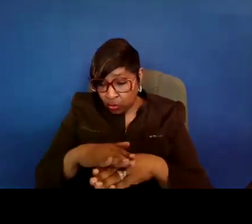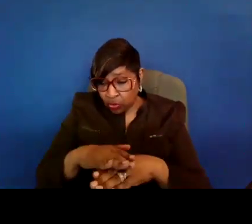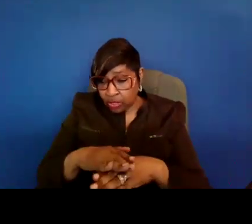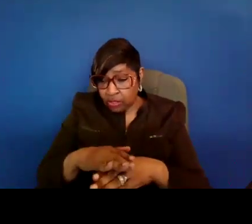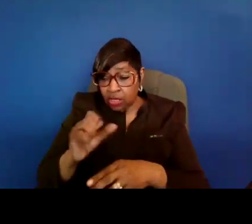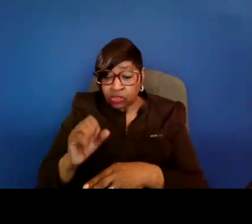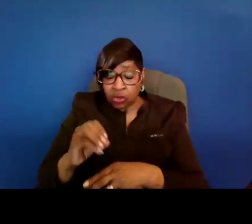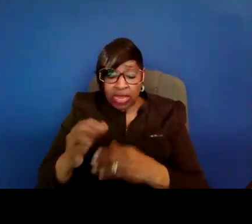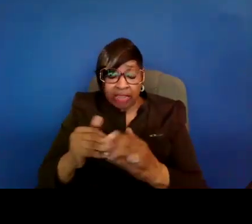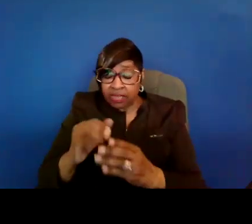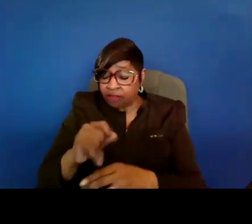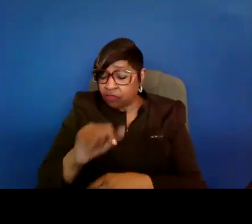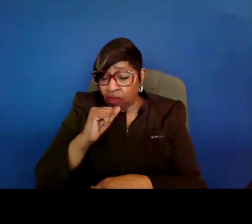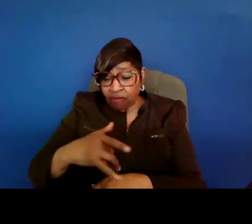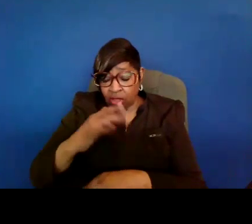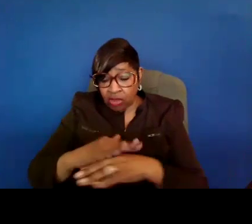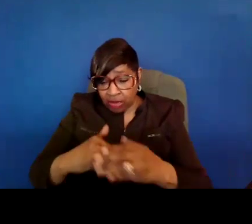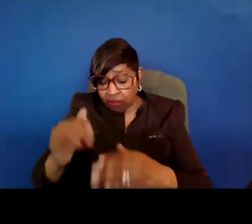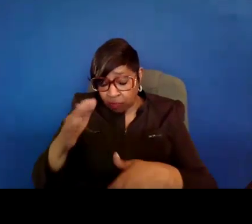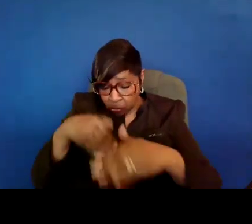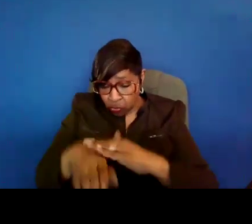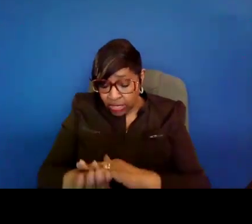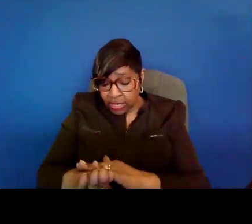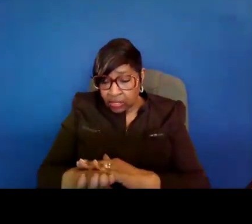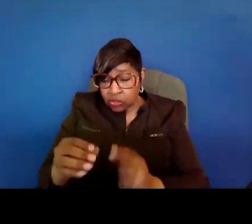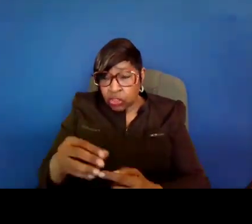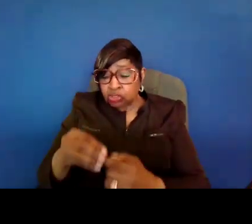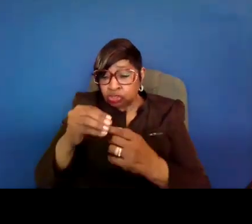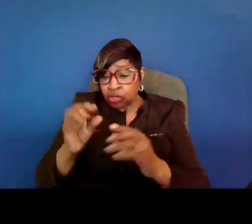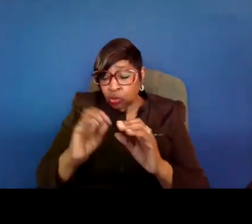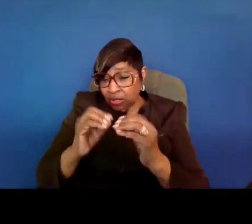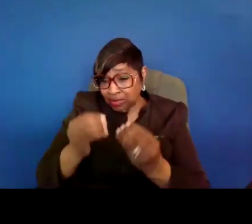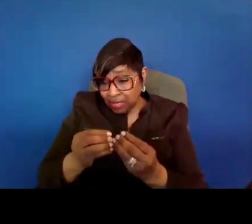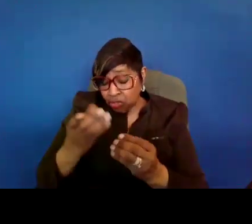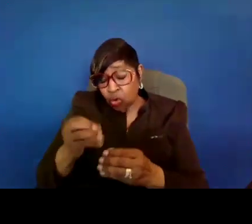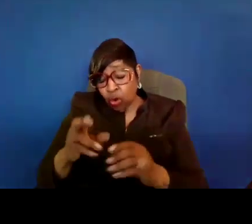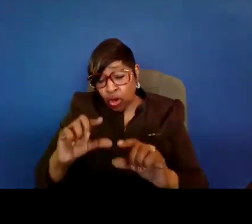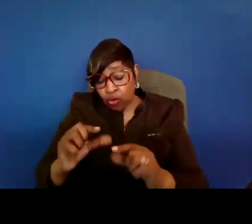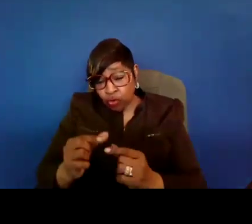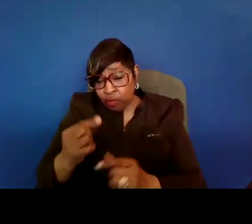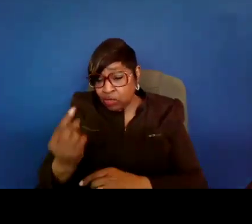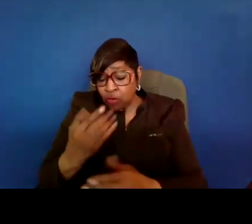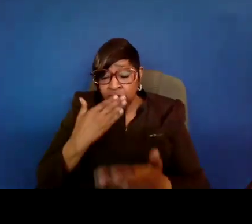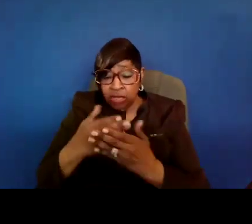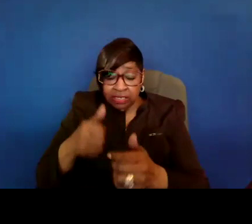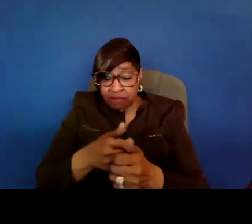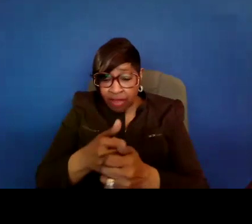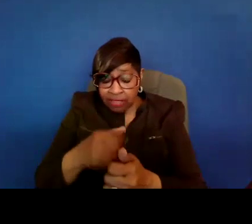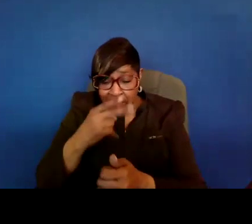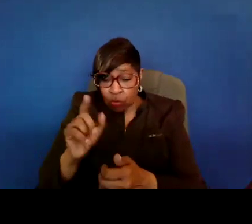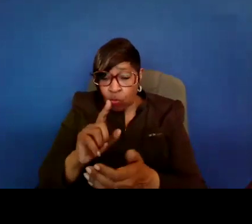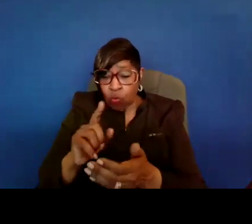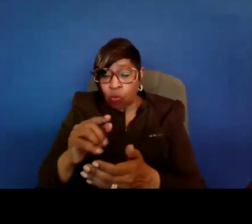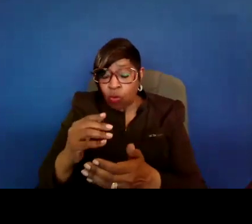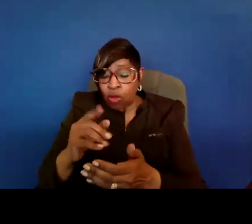So even if you don't feel comfortable going into a certain, organization or group, it's always good to follow to see what they might be posting.